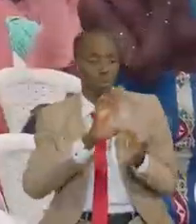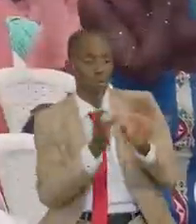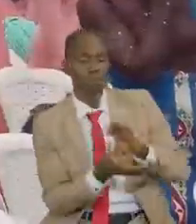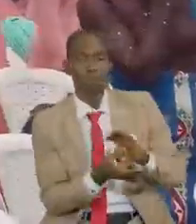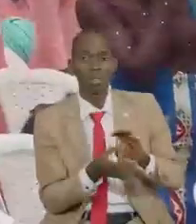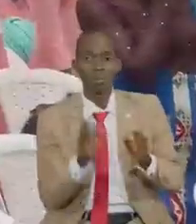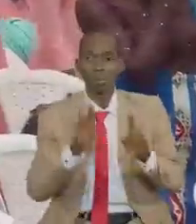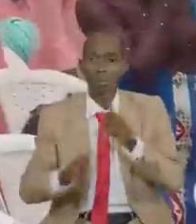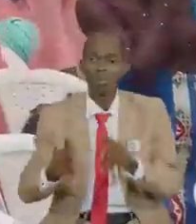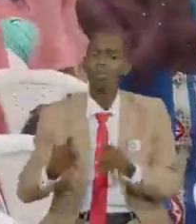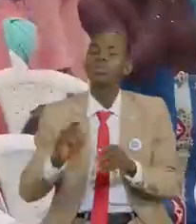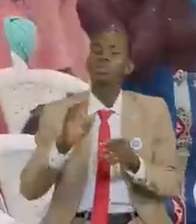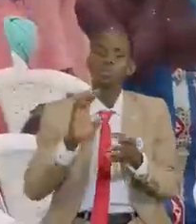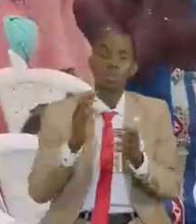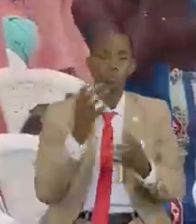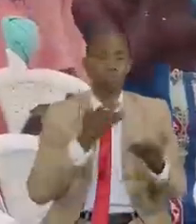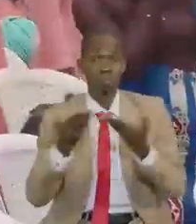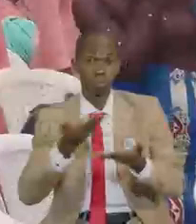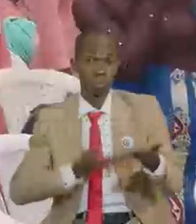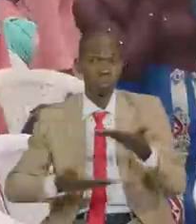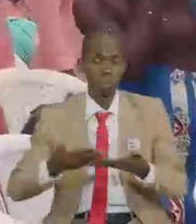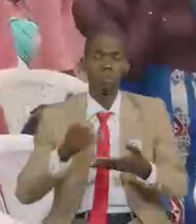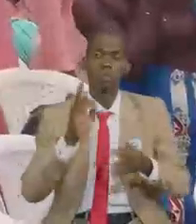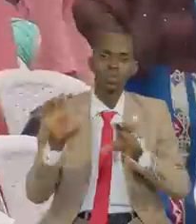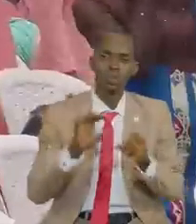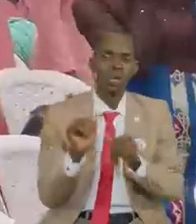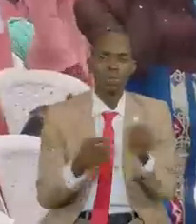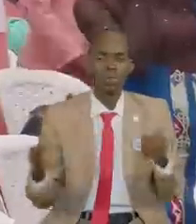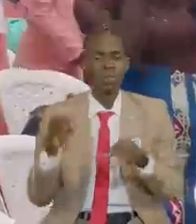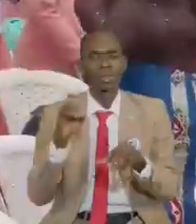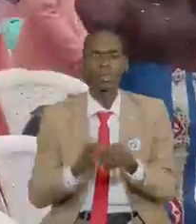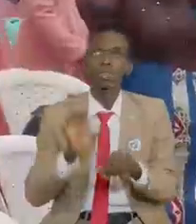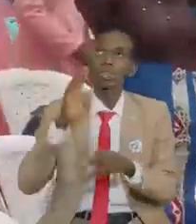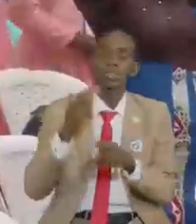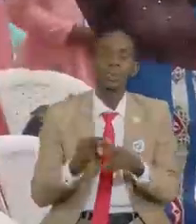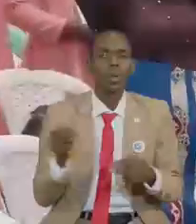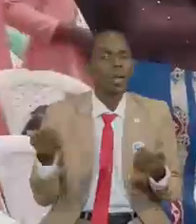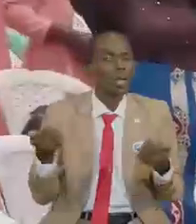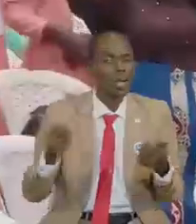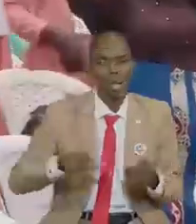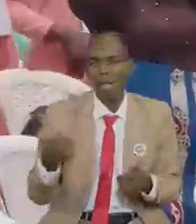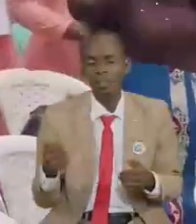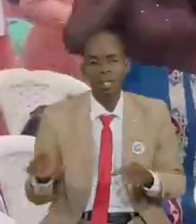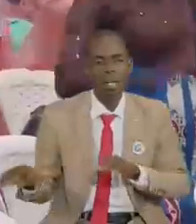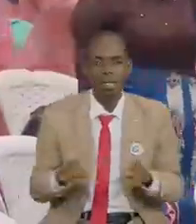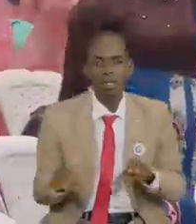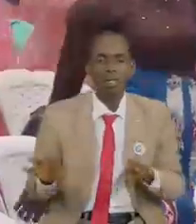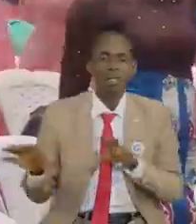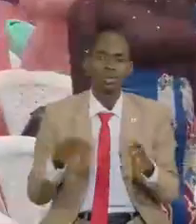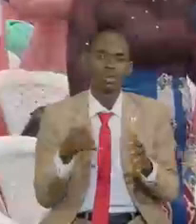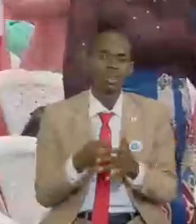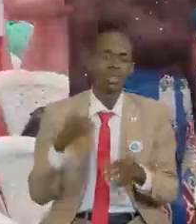his name. You do anything, any action, do that in his